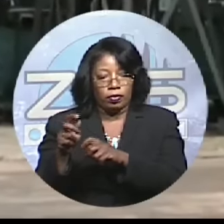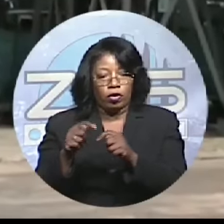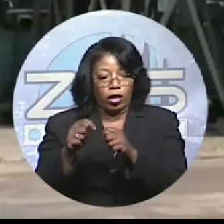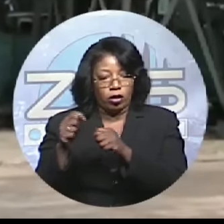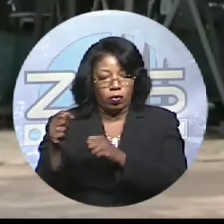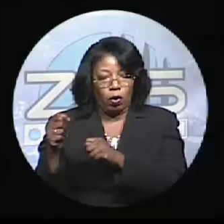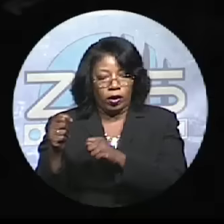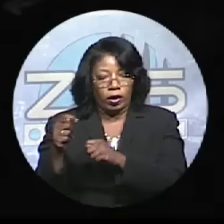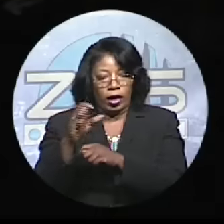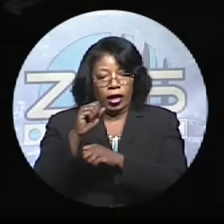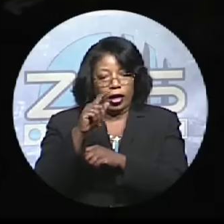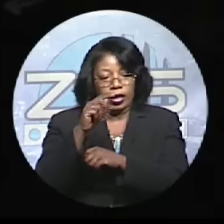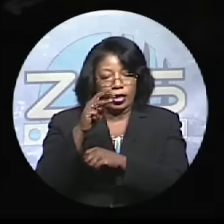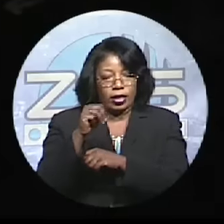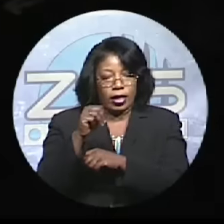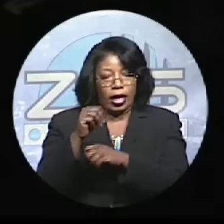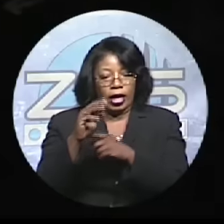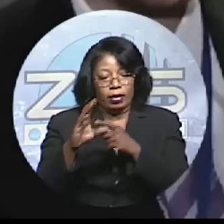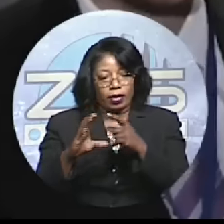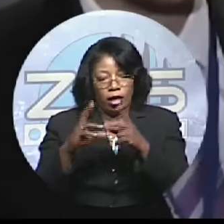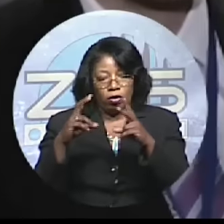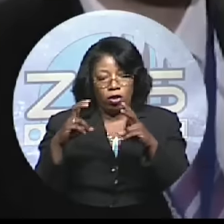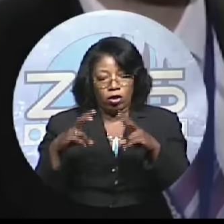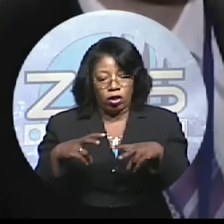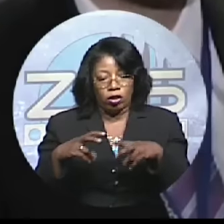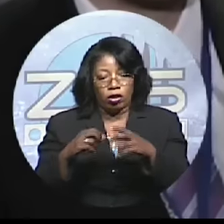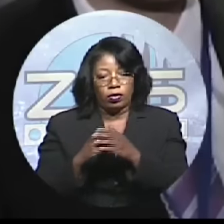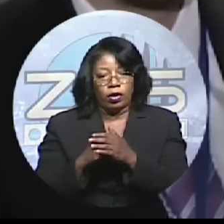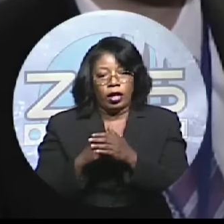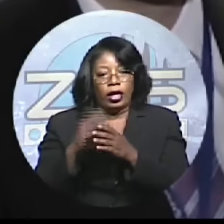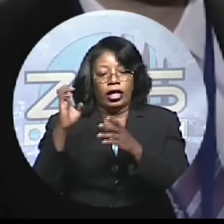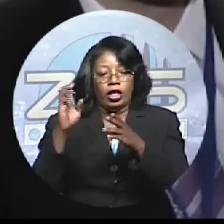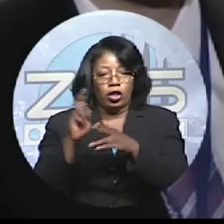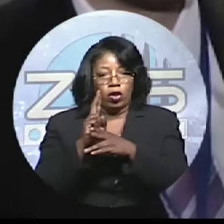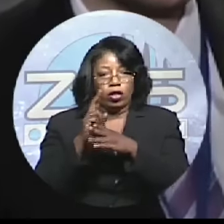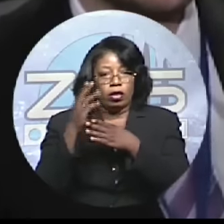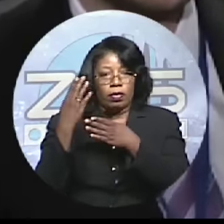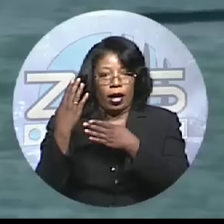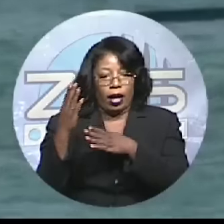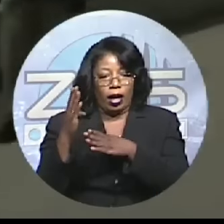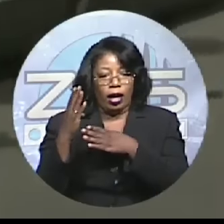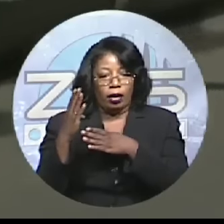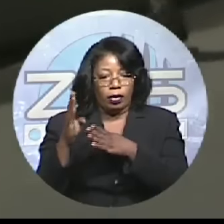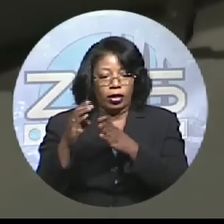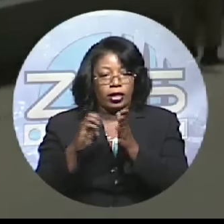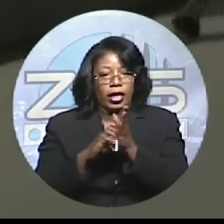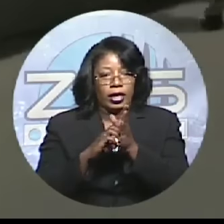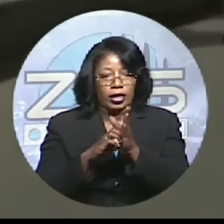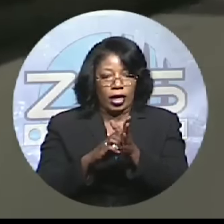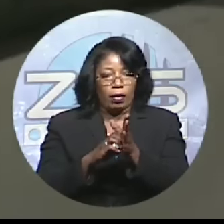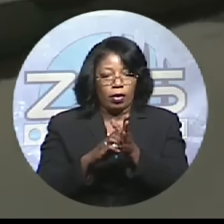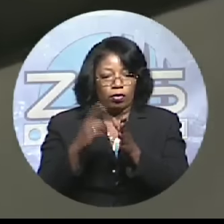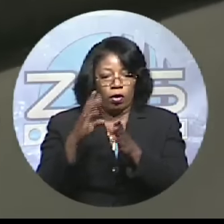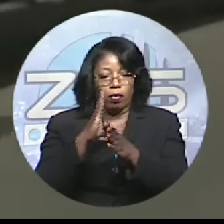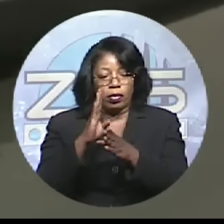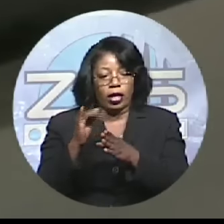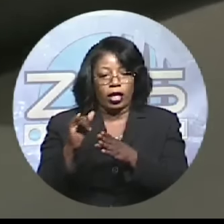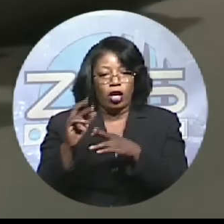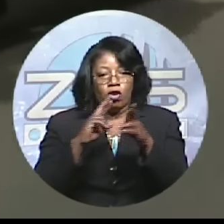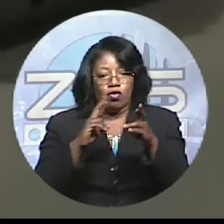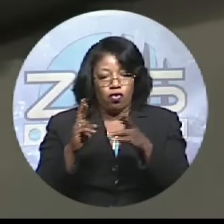cell research, medical tourism. Using the Bahamas as examples in his description of the region's readiness for investors, he shared the